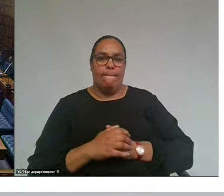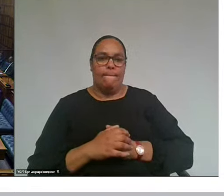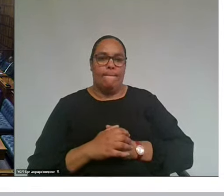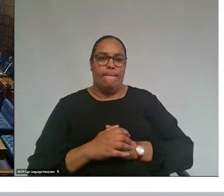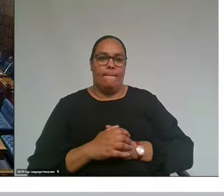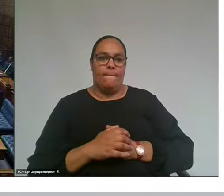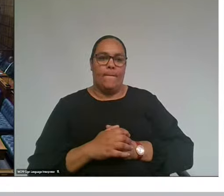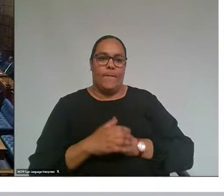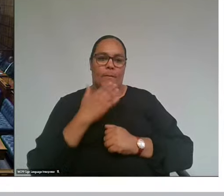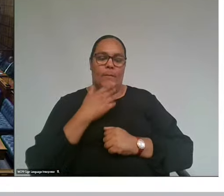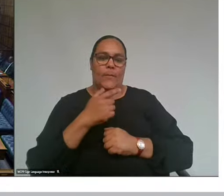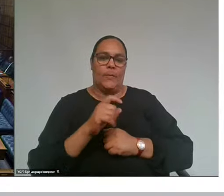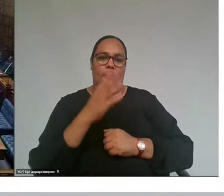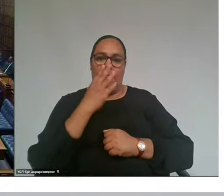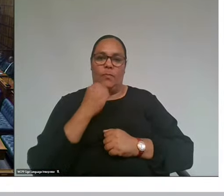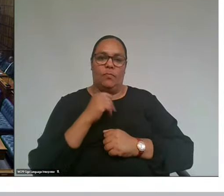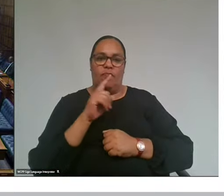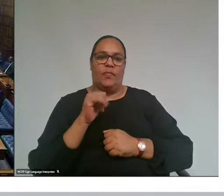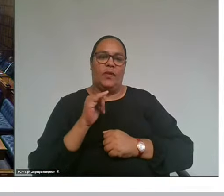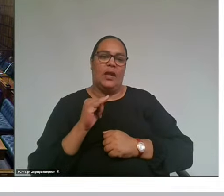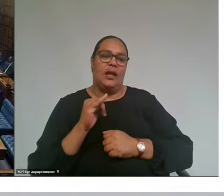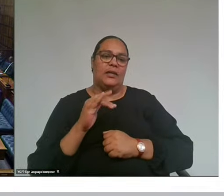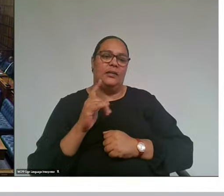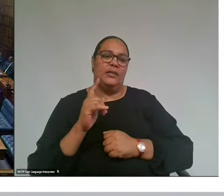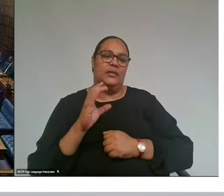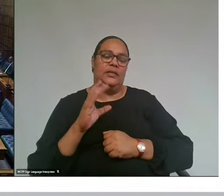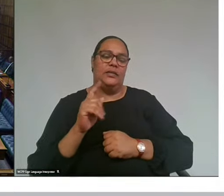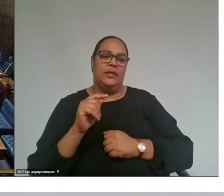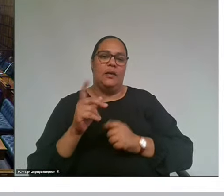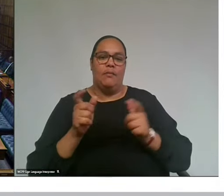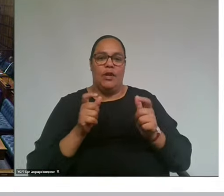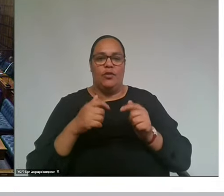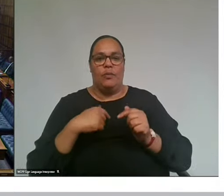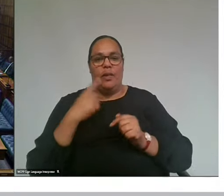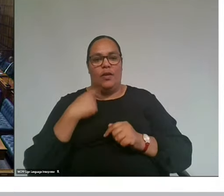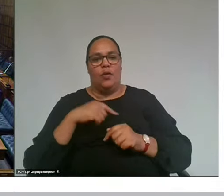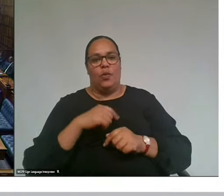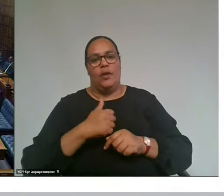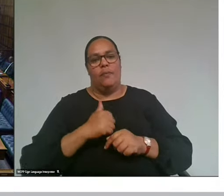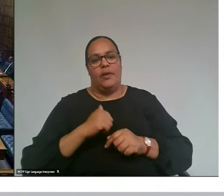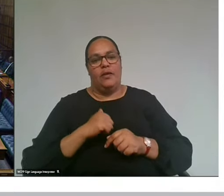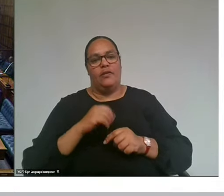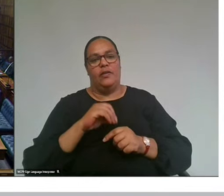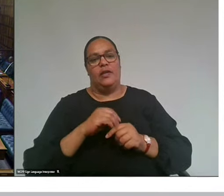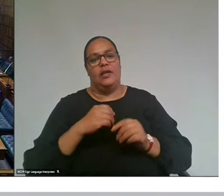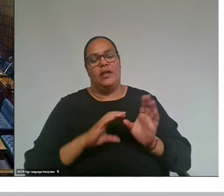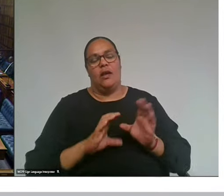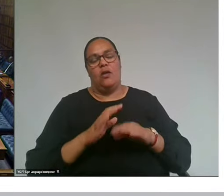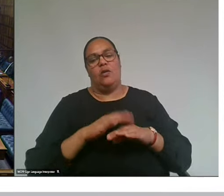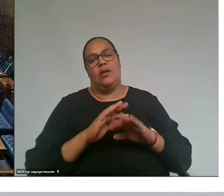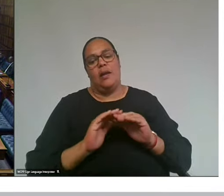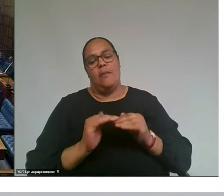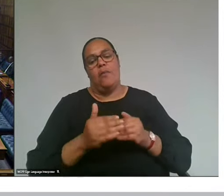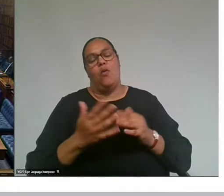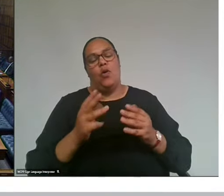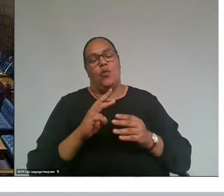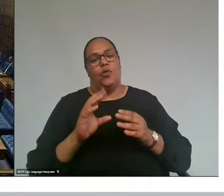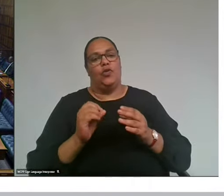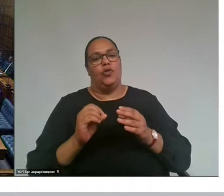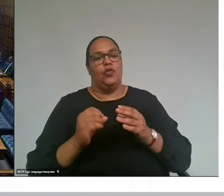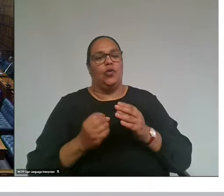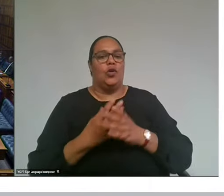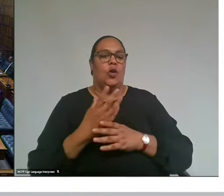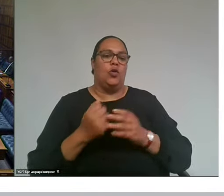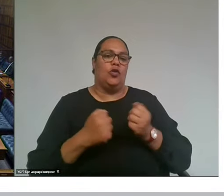yes thank you chair for the question around the ICT management so I think we were privileged during our incubation period where westc had supported